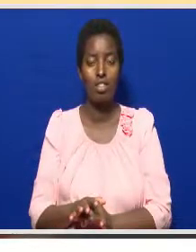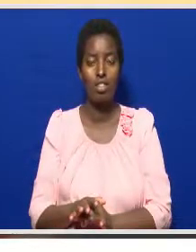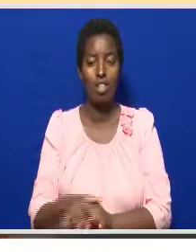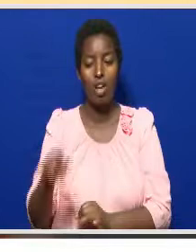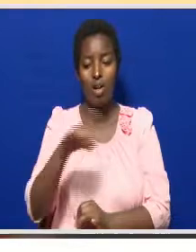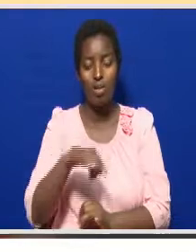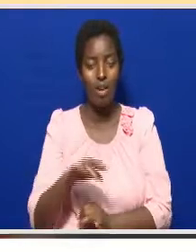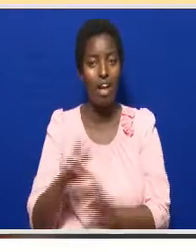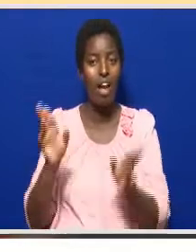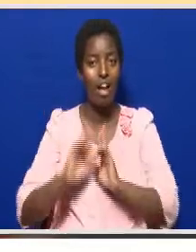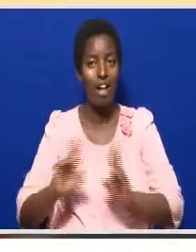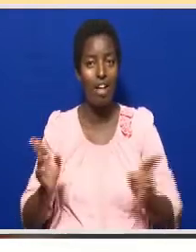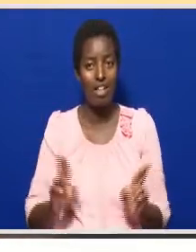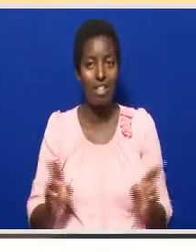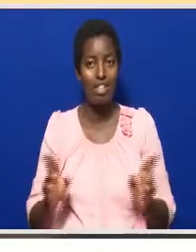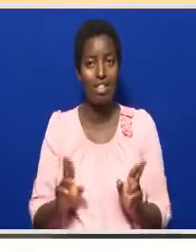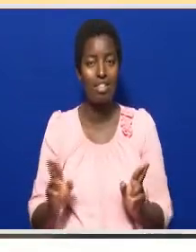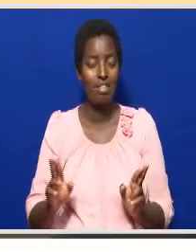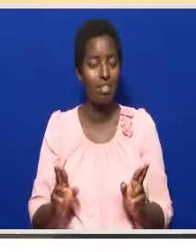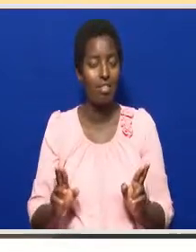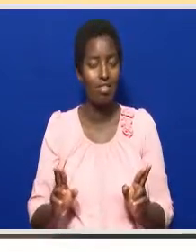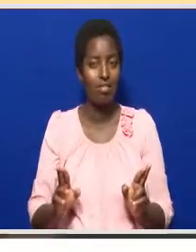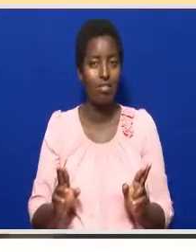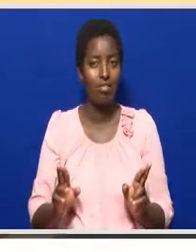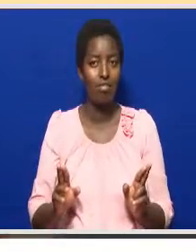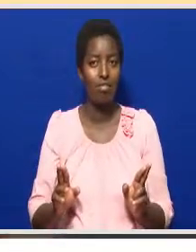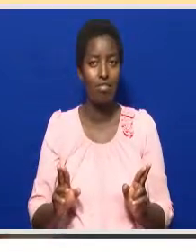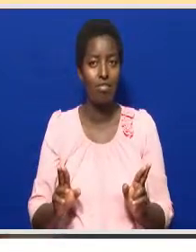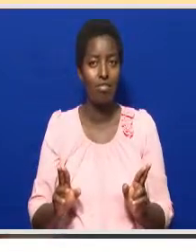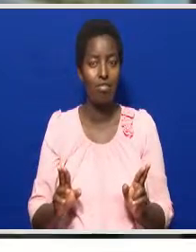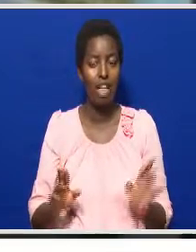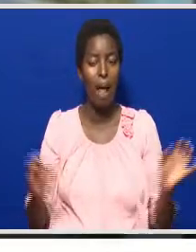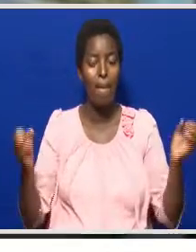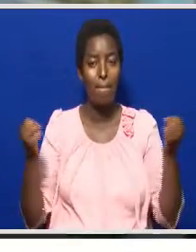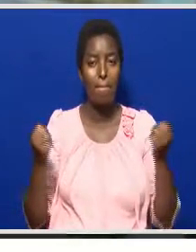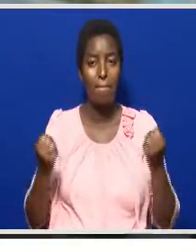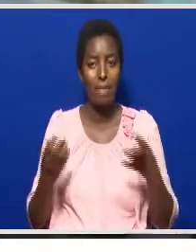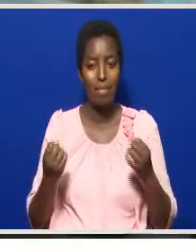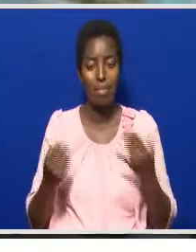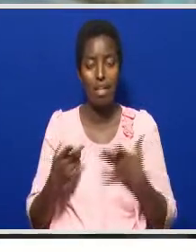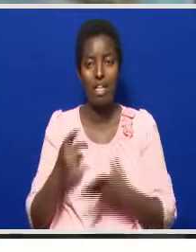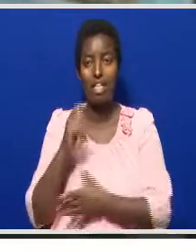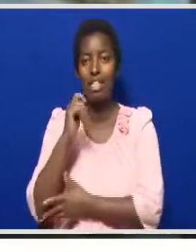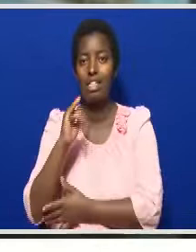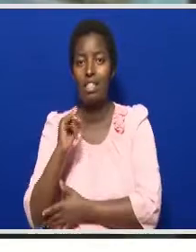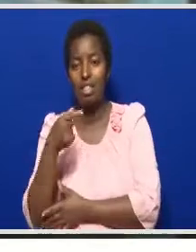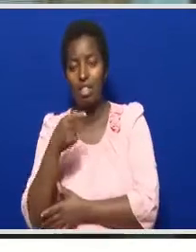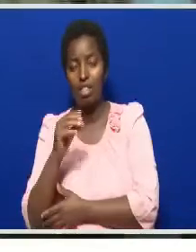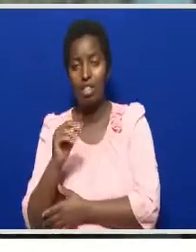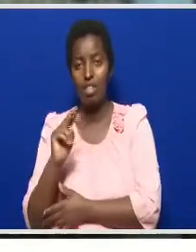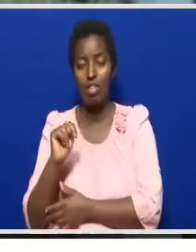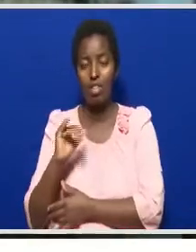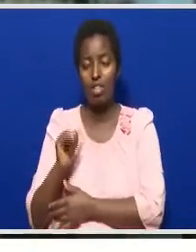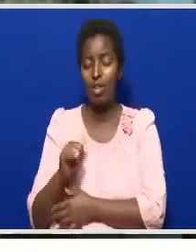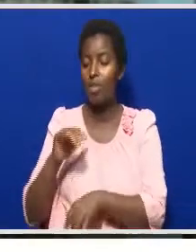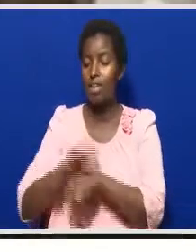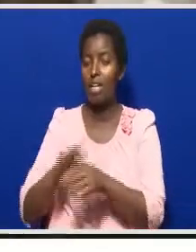We are already overwhelmed in Tivoli, and we may not be able to take any more